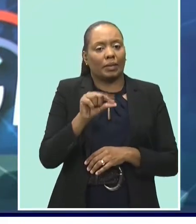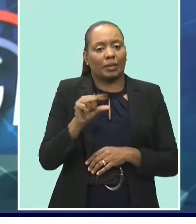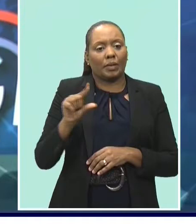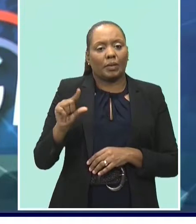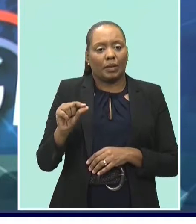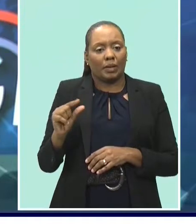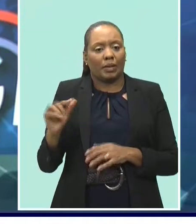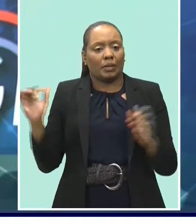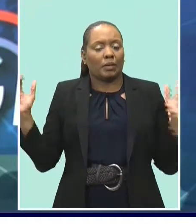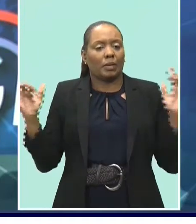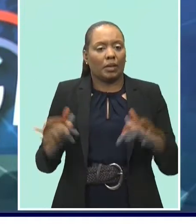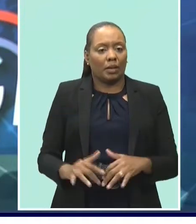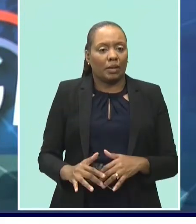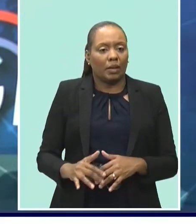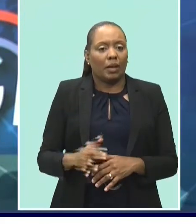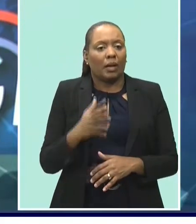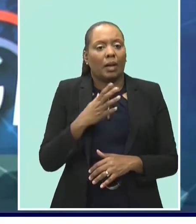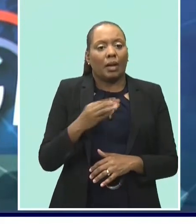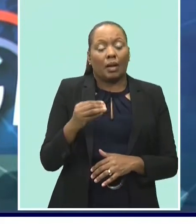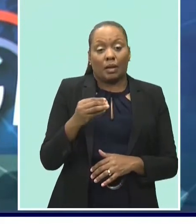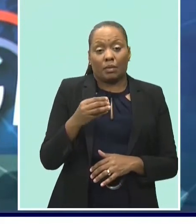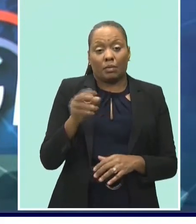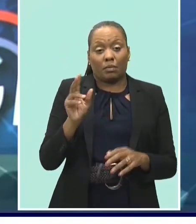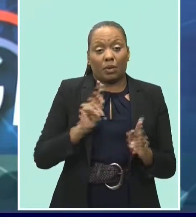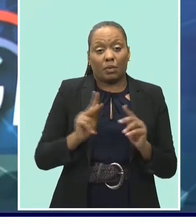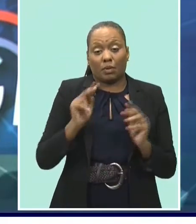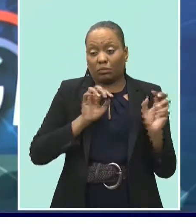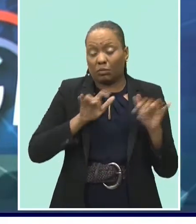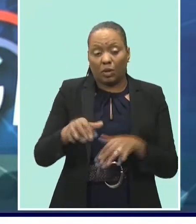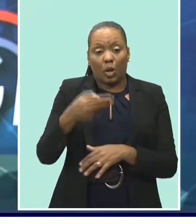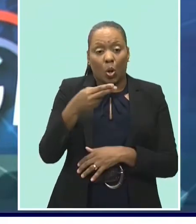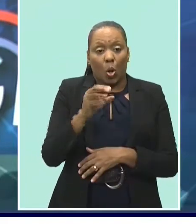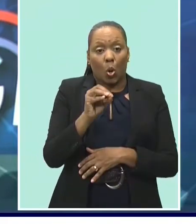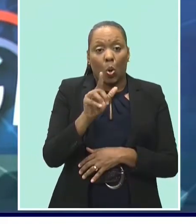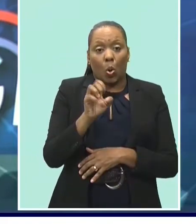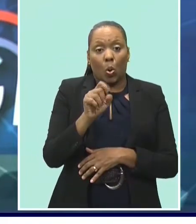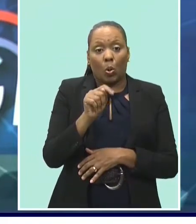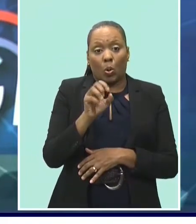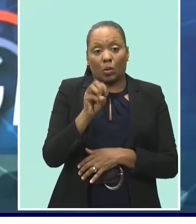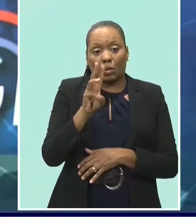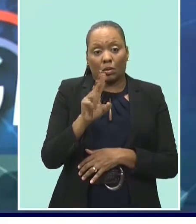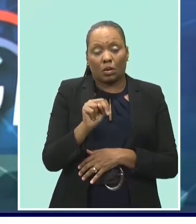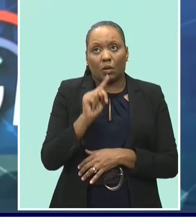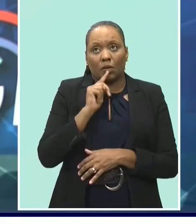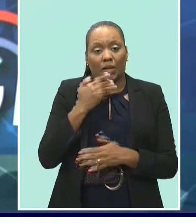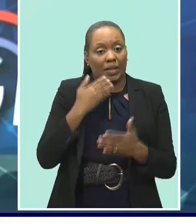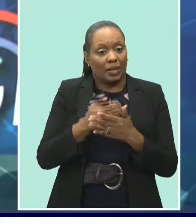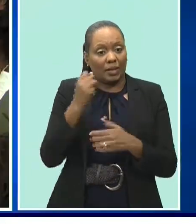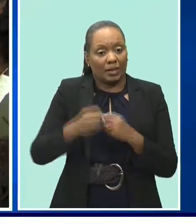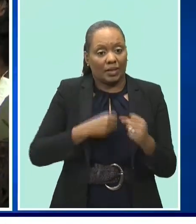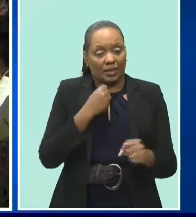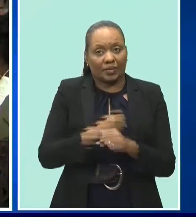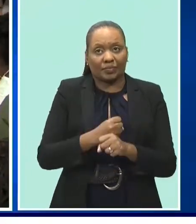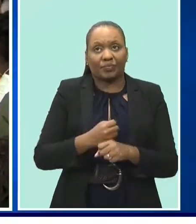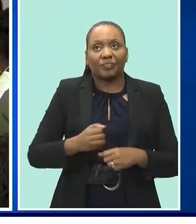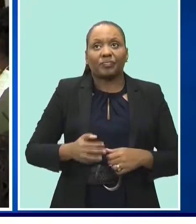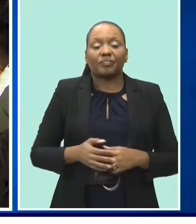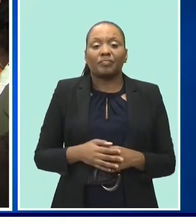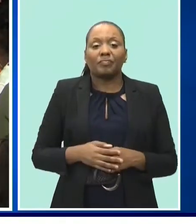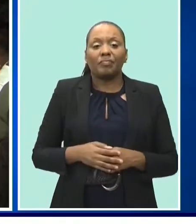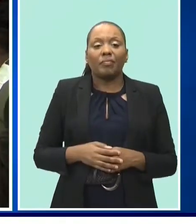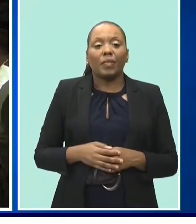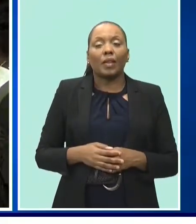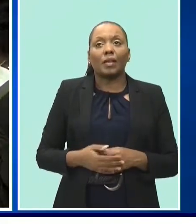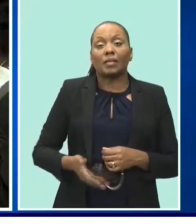parties in HOLETOWN on Sundays are anything to go by, it's going to be a bumper year. This is how the last few Sundays